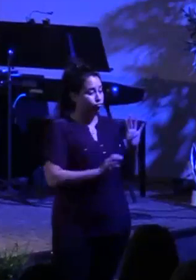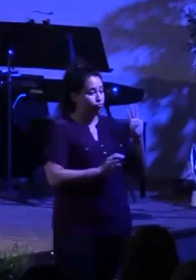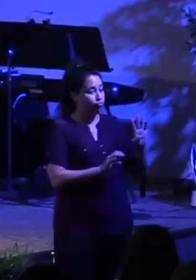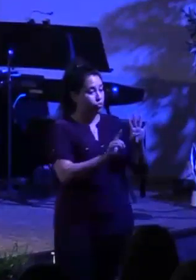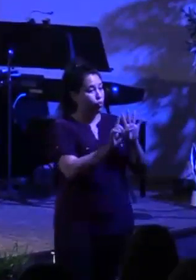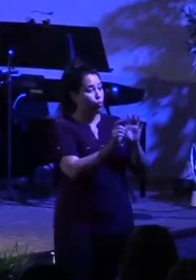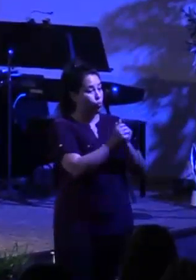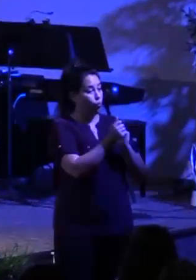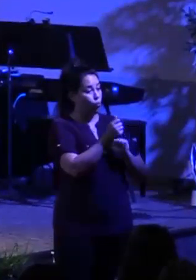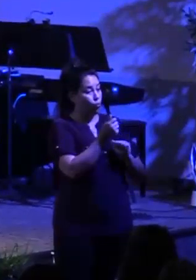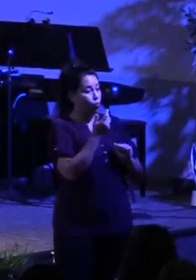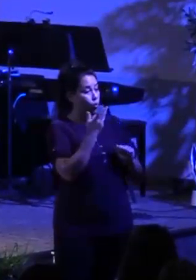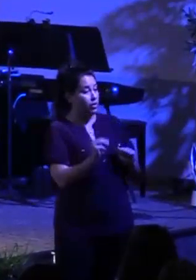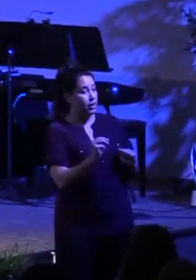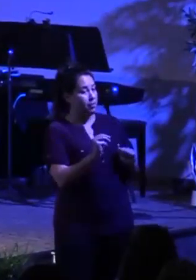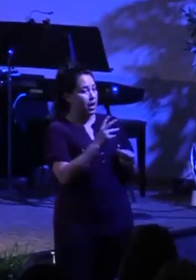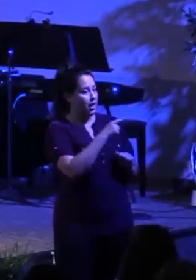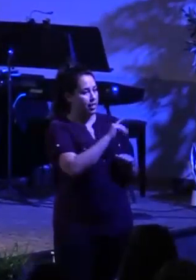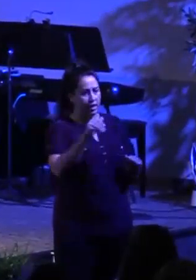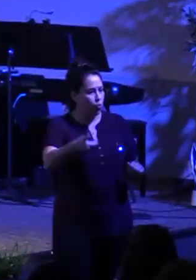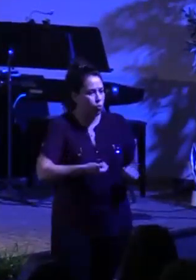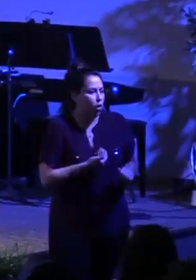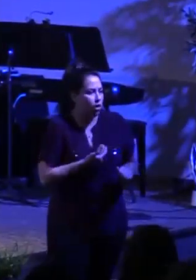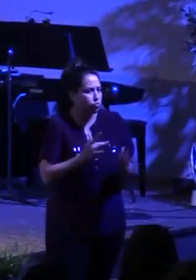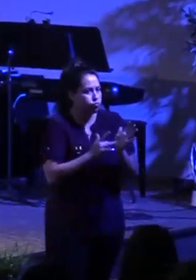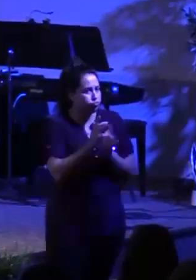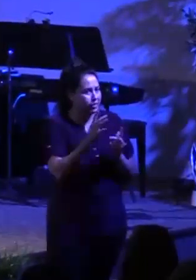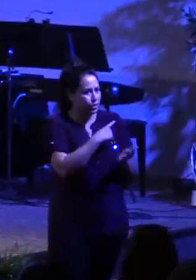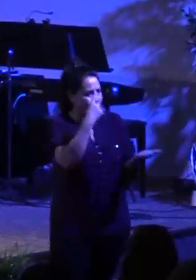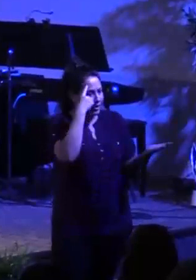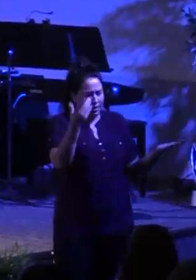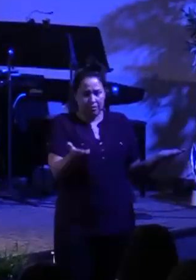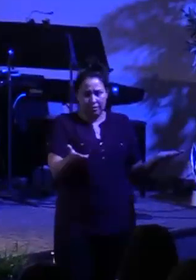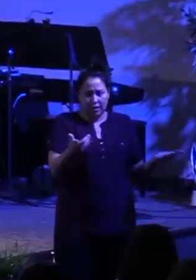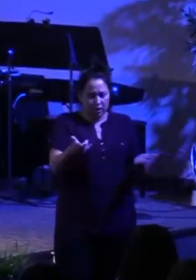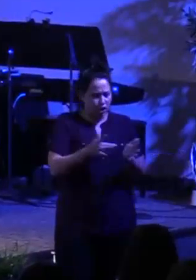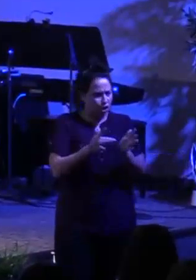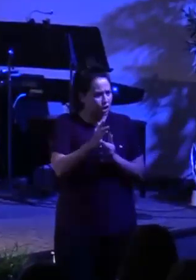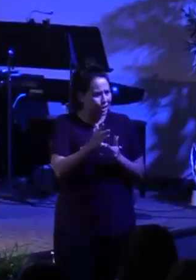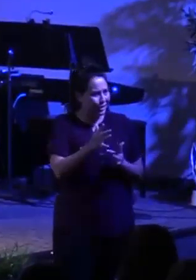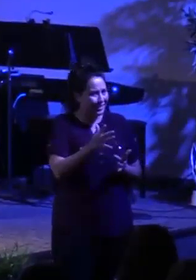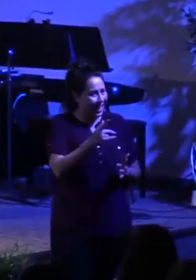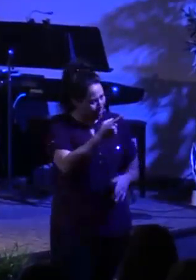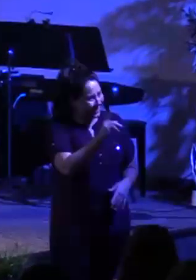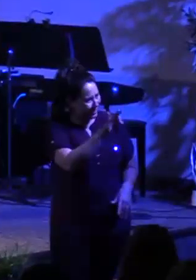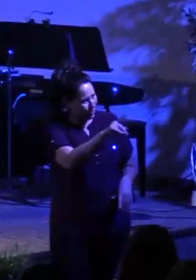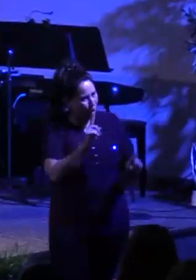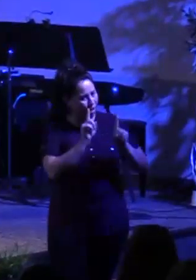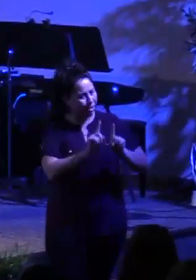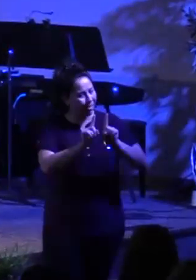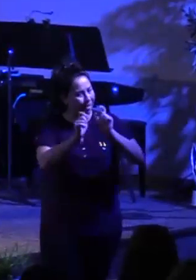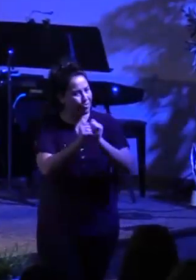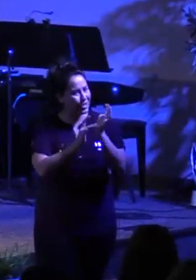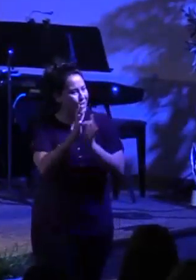him. You know, and this is Jesus, right? Like if you're walking with Jesus, don't you think it's going to rub off on you? The love,